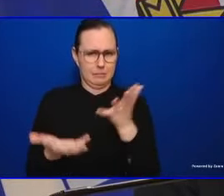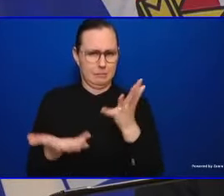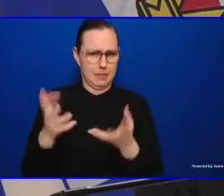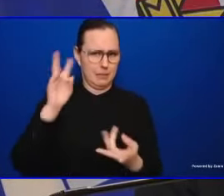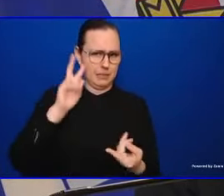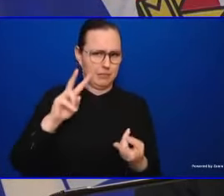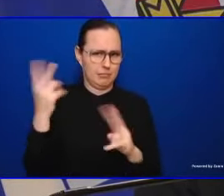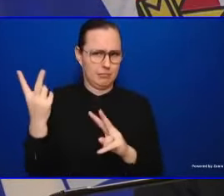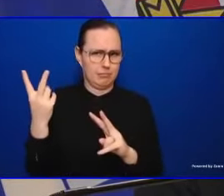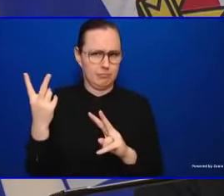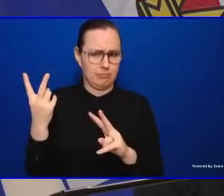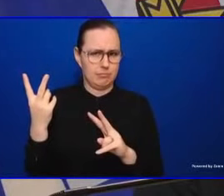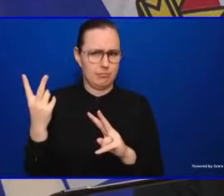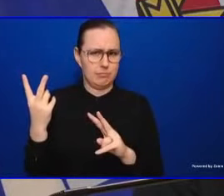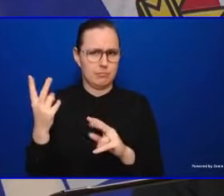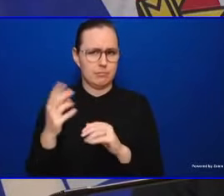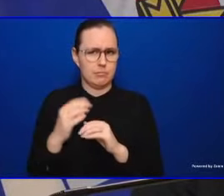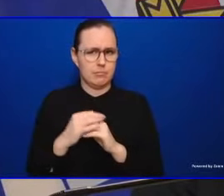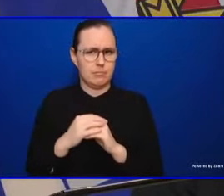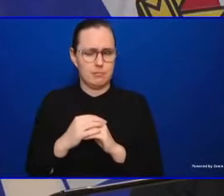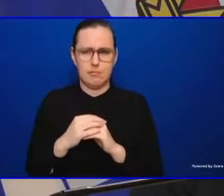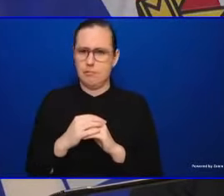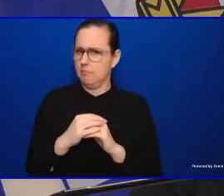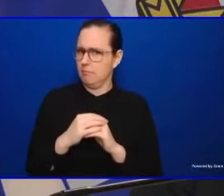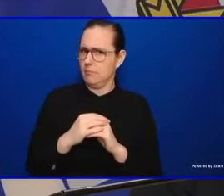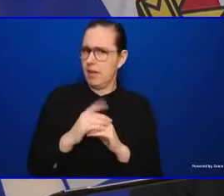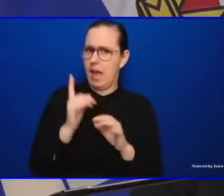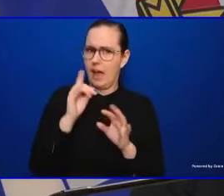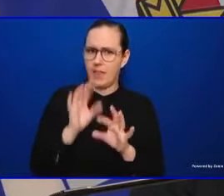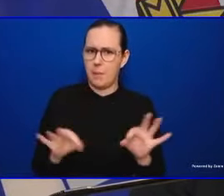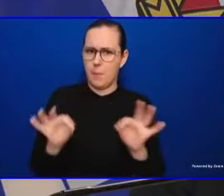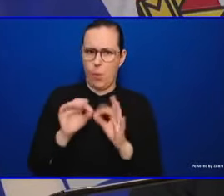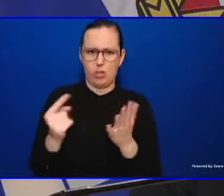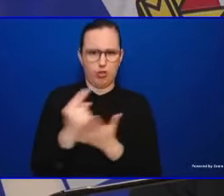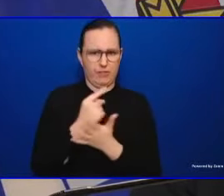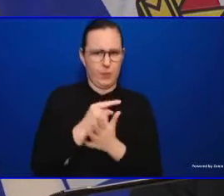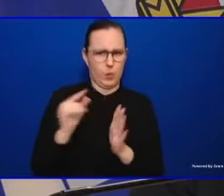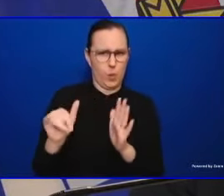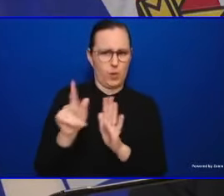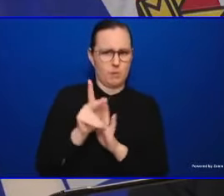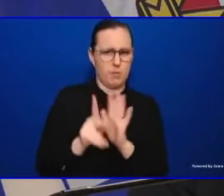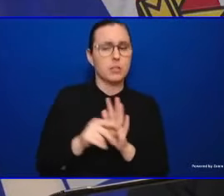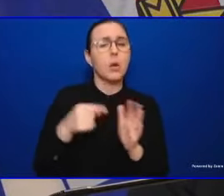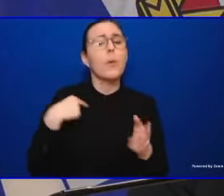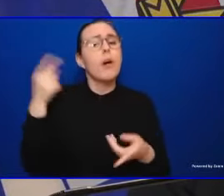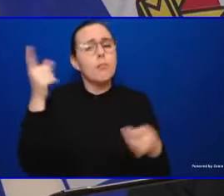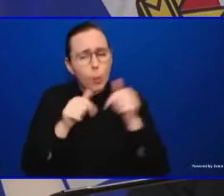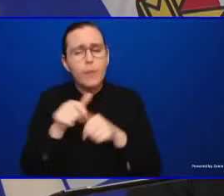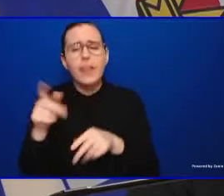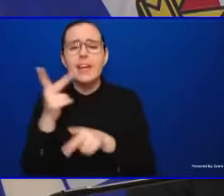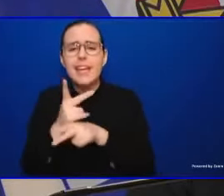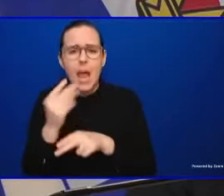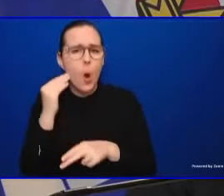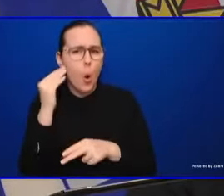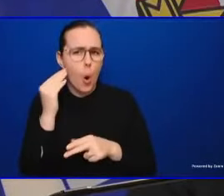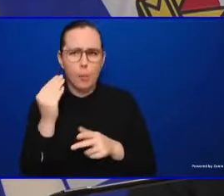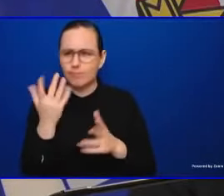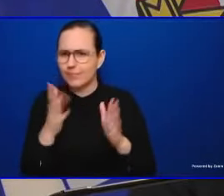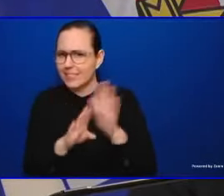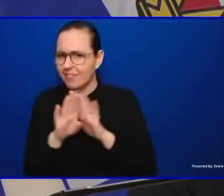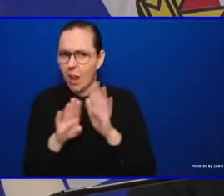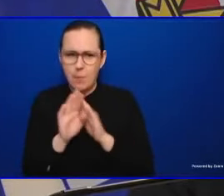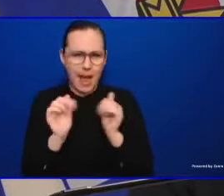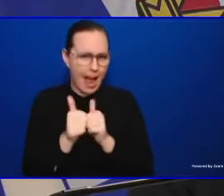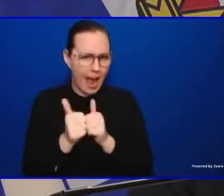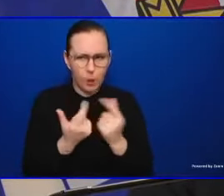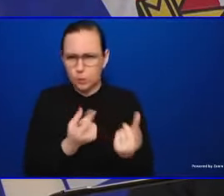know that we've been working with the care homes on how to put those protocols in place across the province in the last little while. Chris,